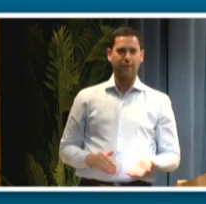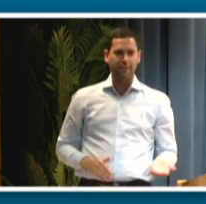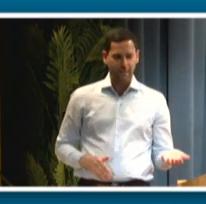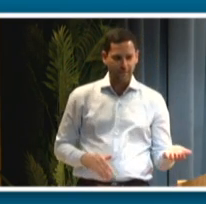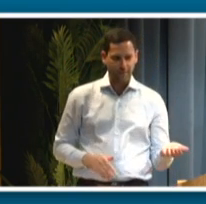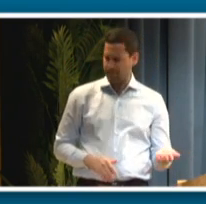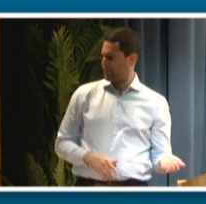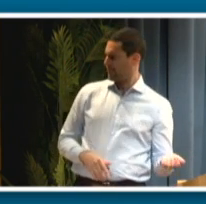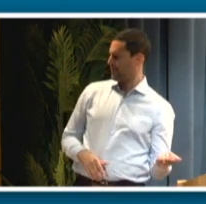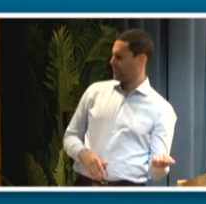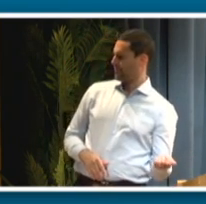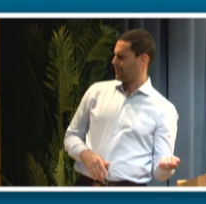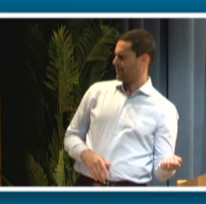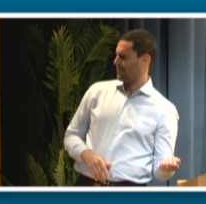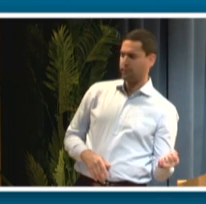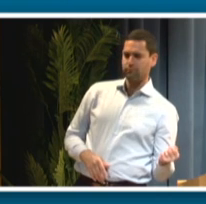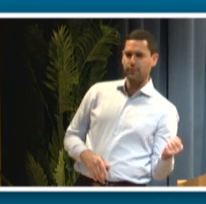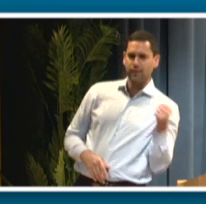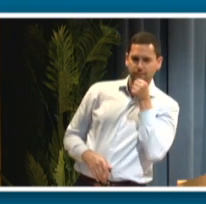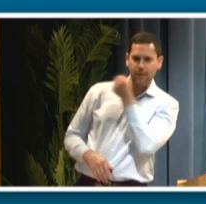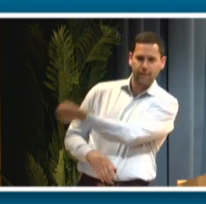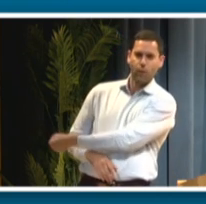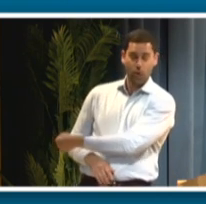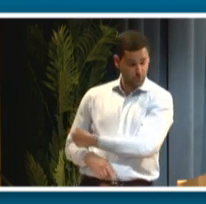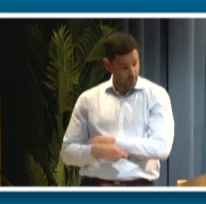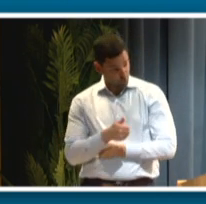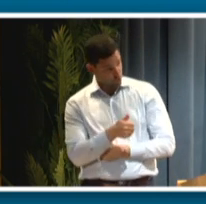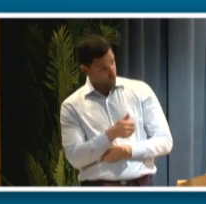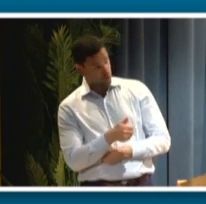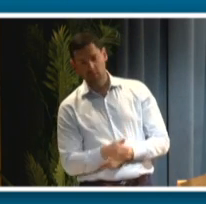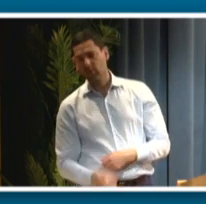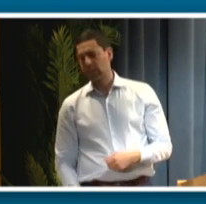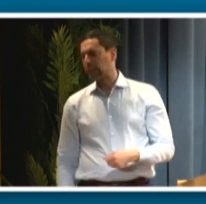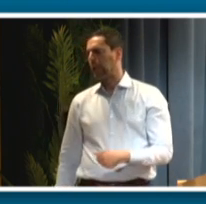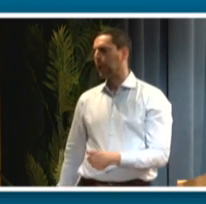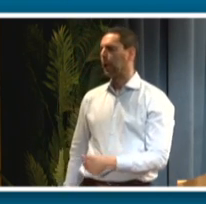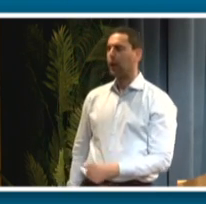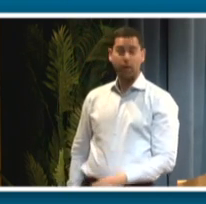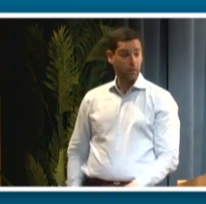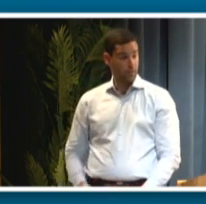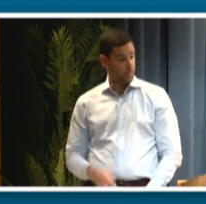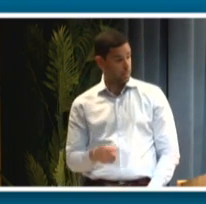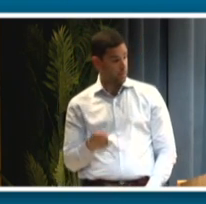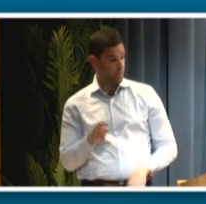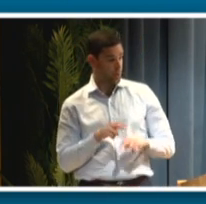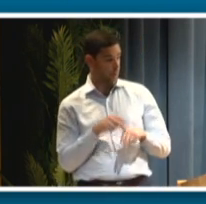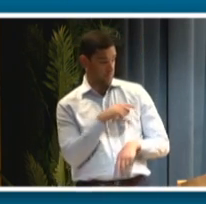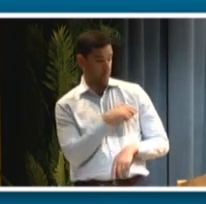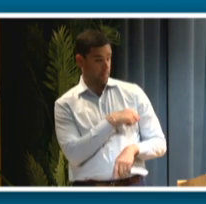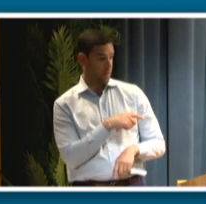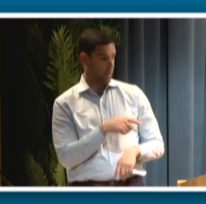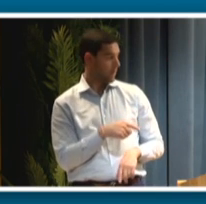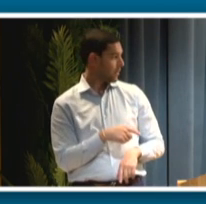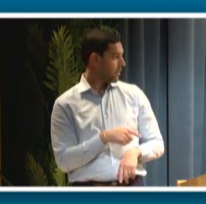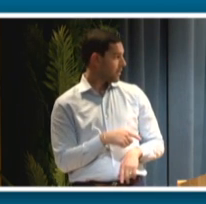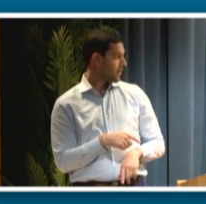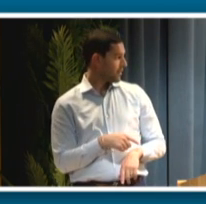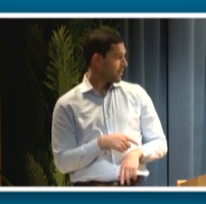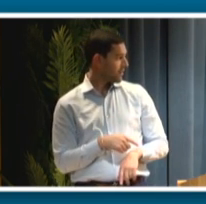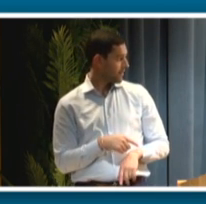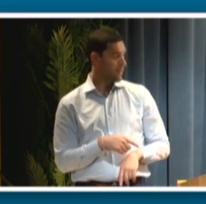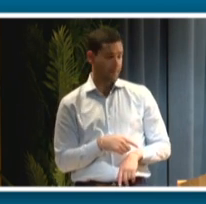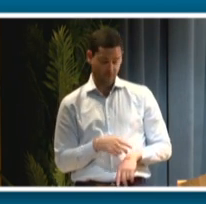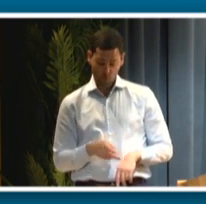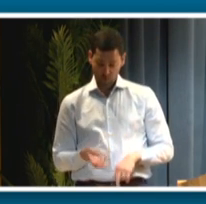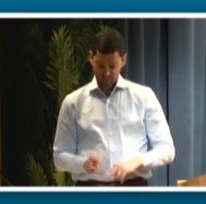then he turns around and he gives me the microphone. And I said, you good? And he said, yeah. And I said, you want to sit up here? And he's like, yeah. And he has a seat on the